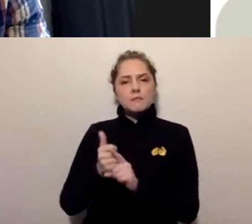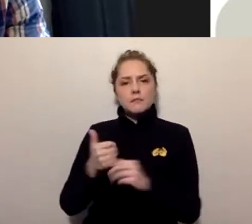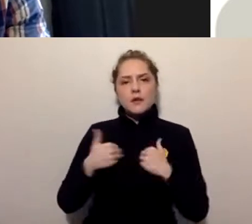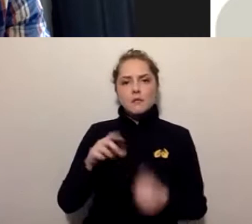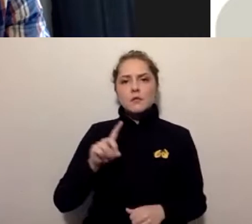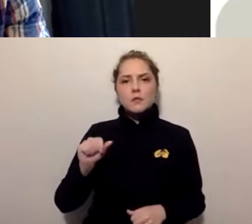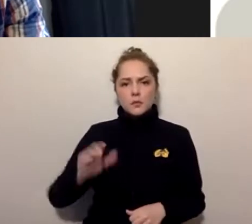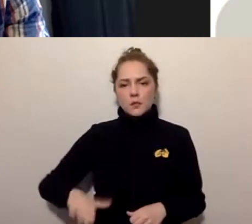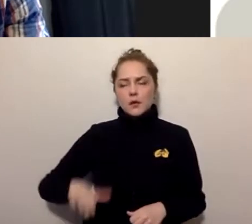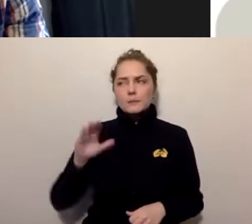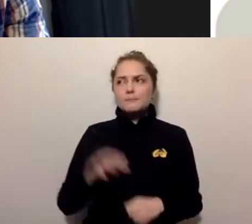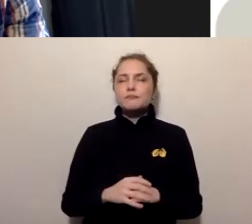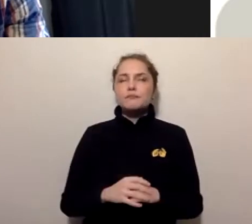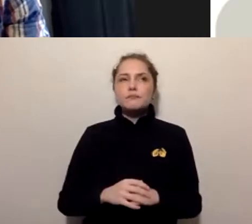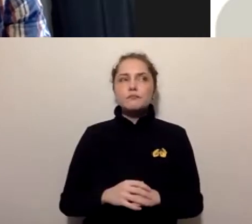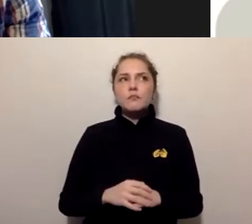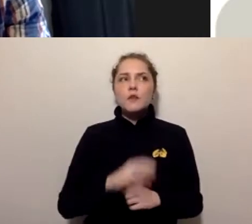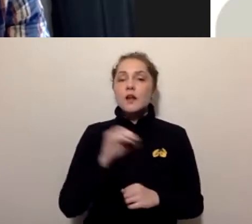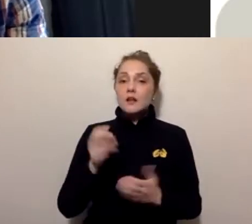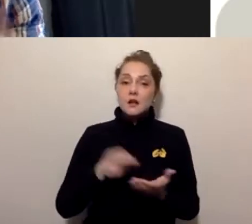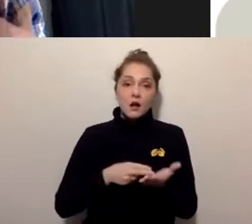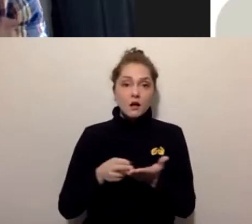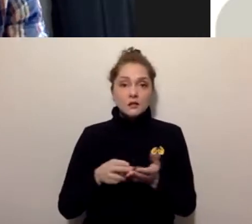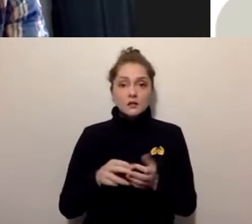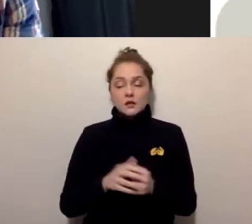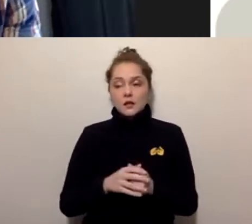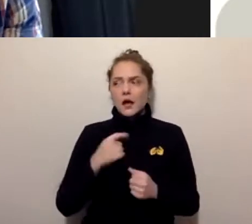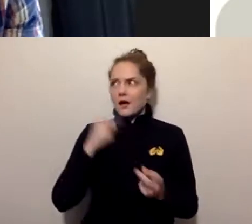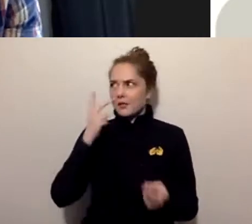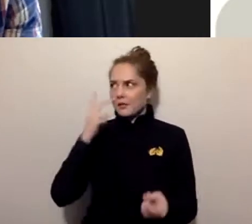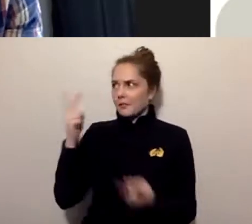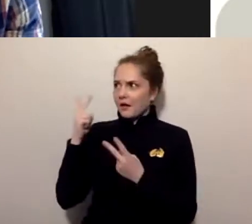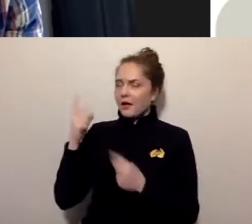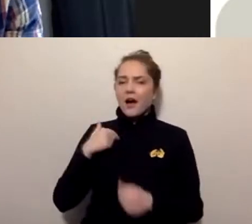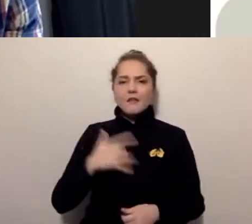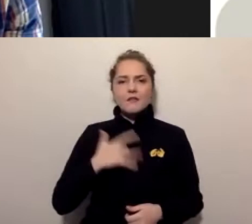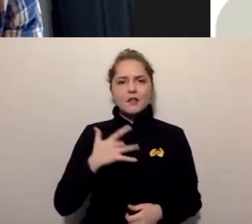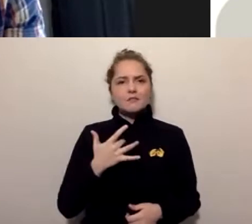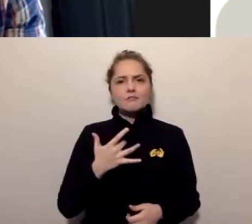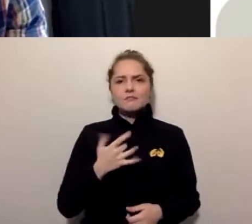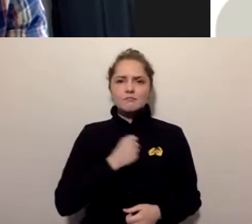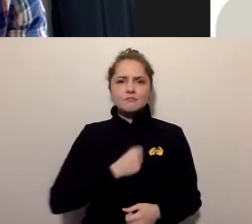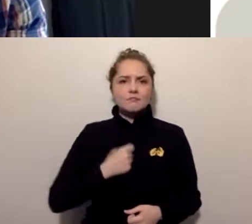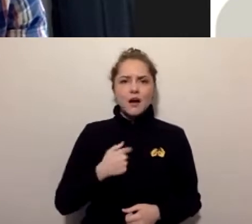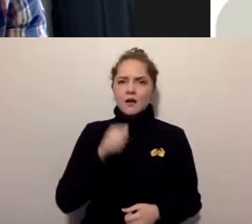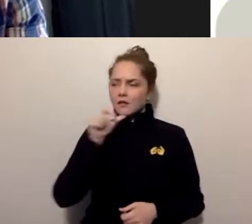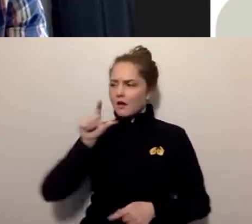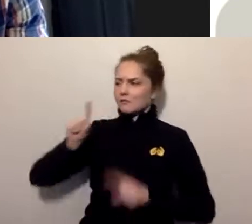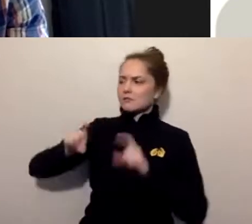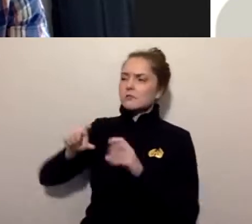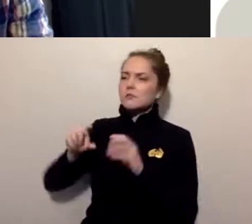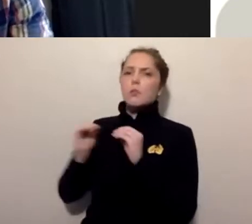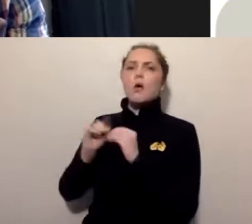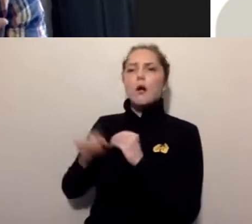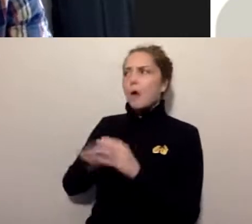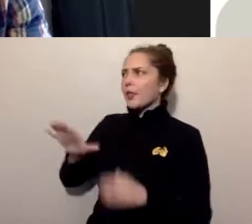growing up, and I'm honestly, in retrospect, regretful that I didn't, find out more about what